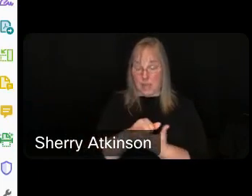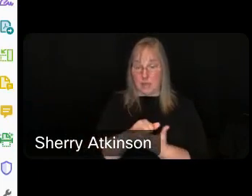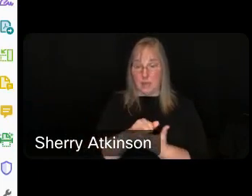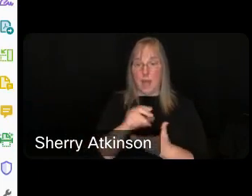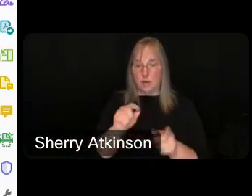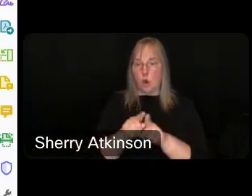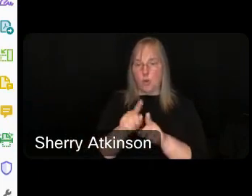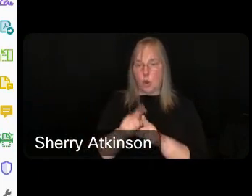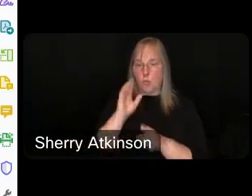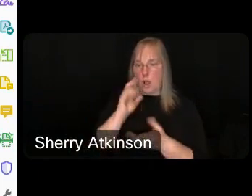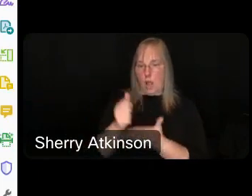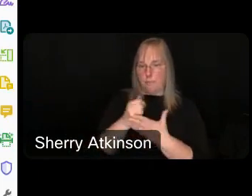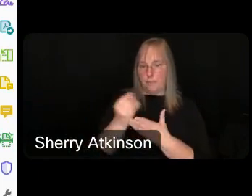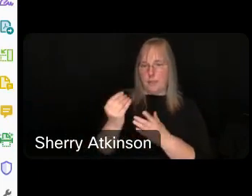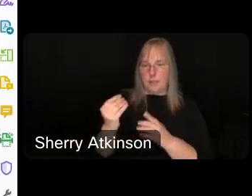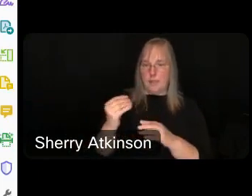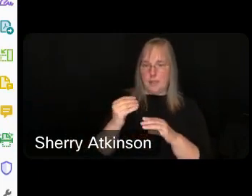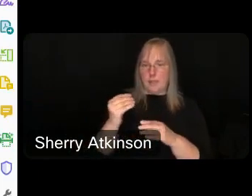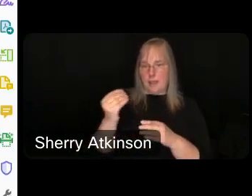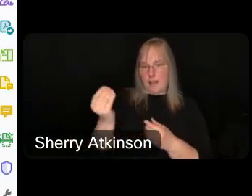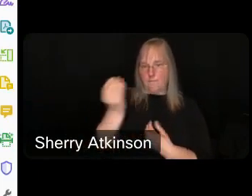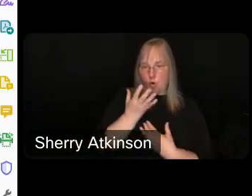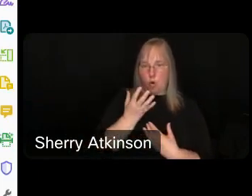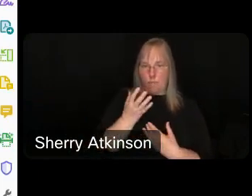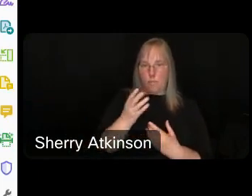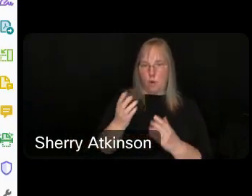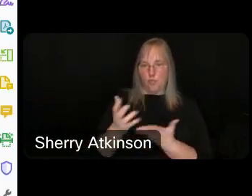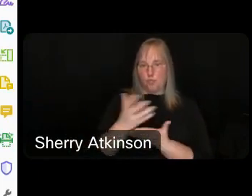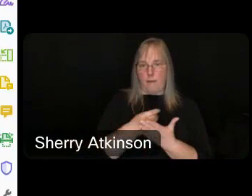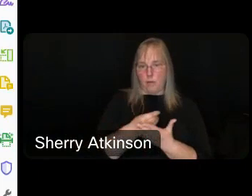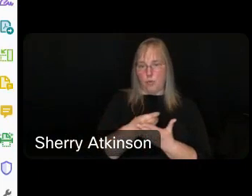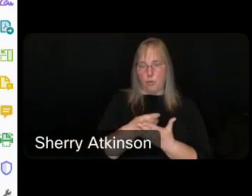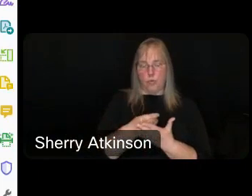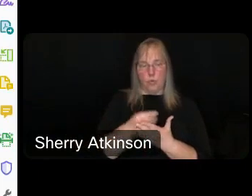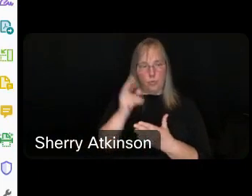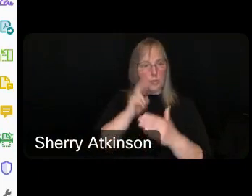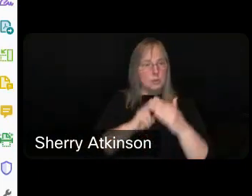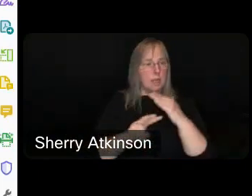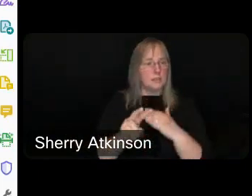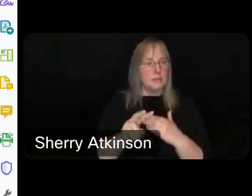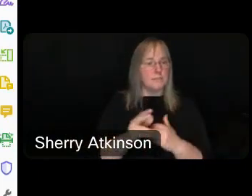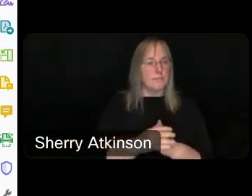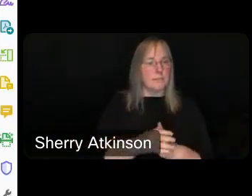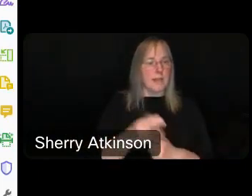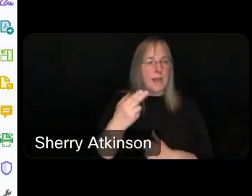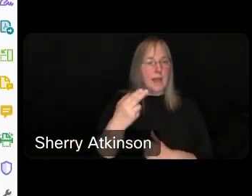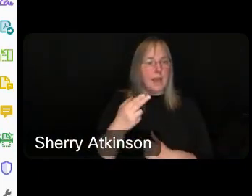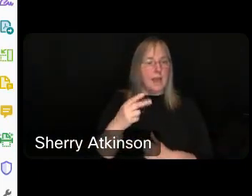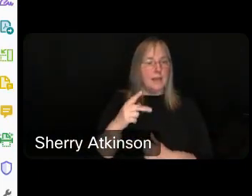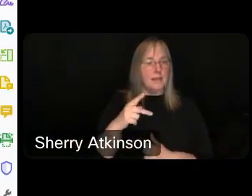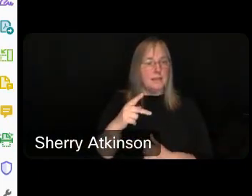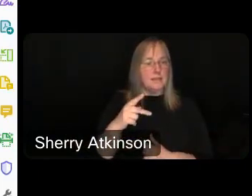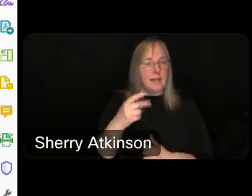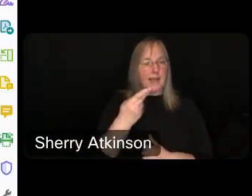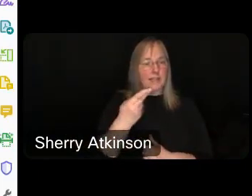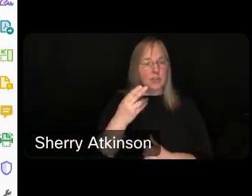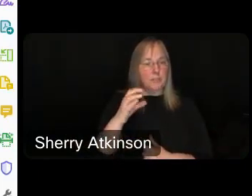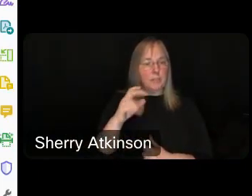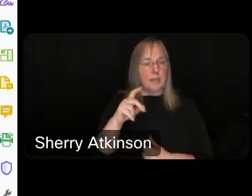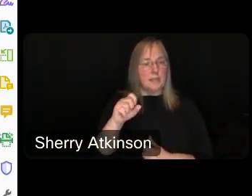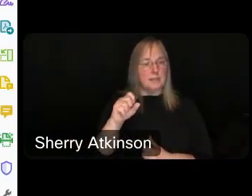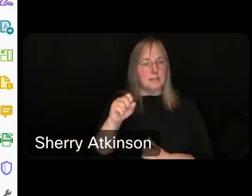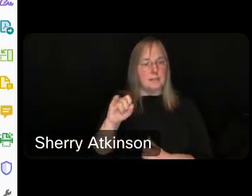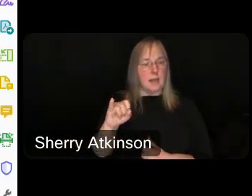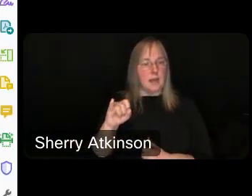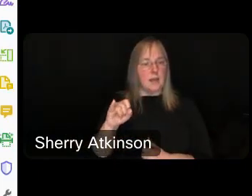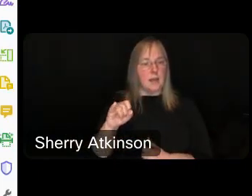help inform the revenue projections there. HCLS was originally scheduled that date, but I heard that, Angela, if you're still